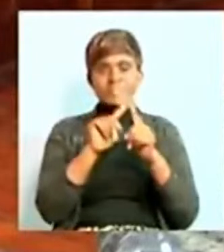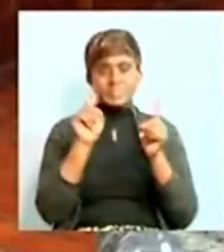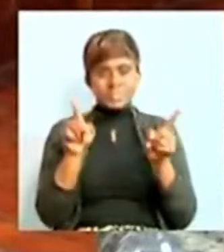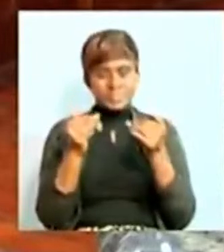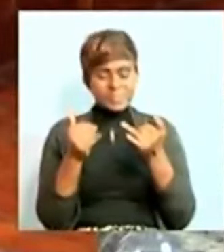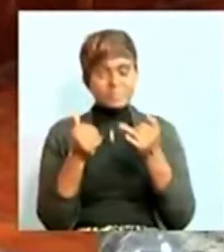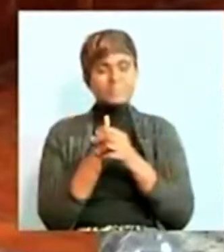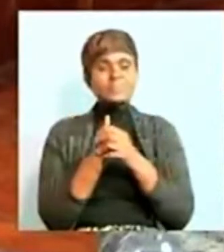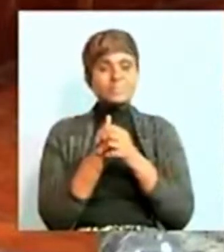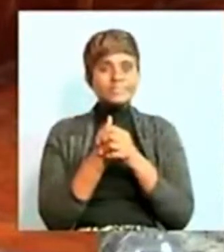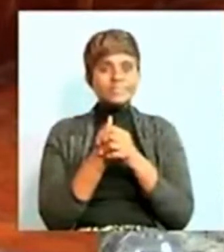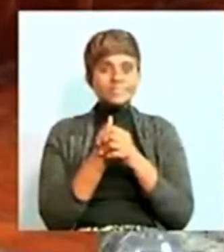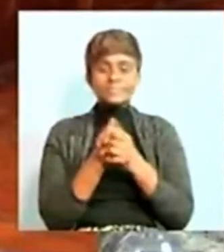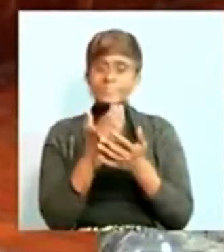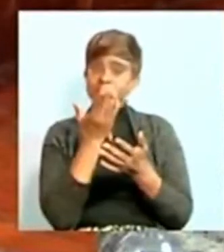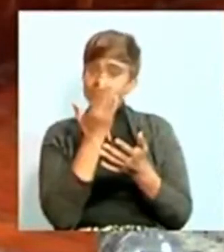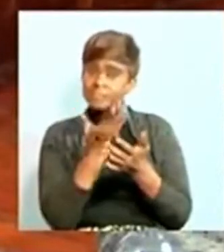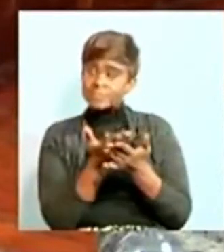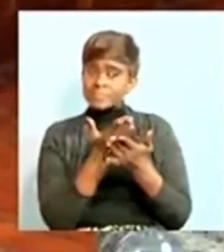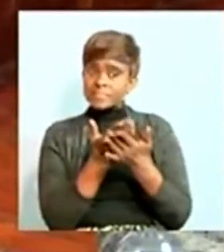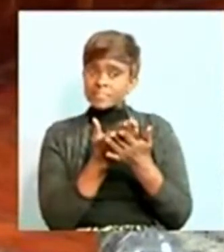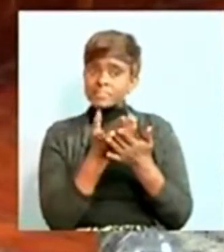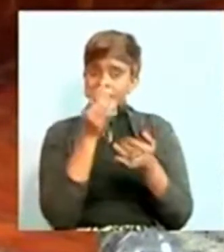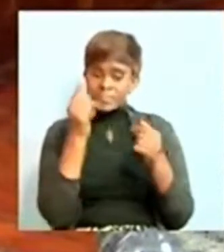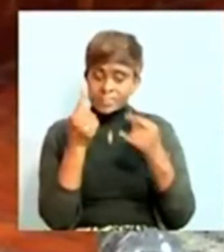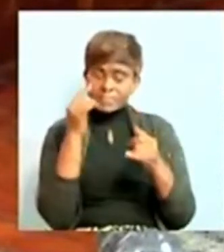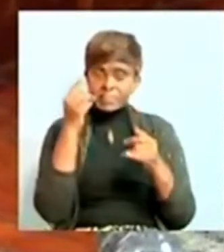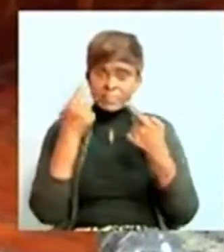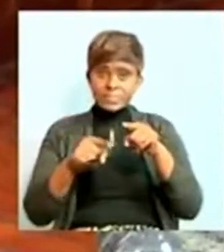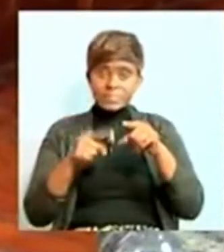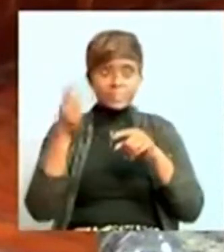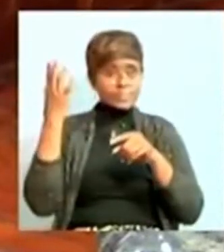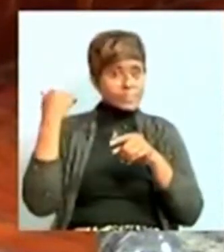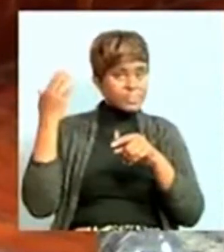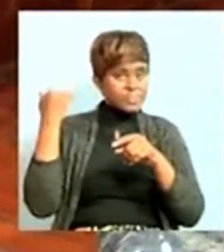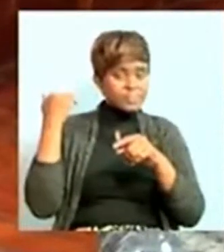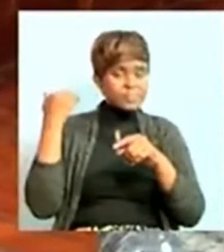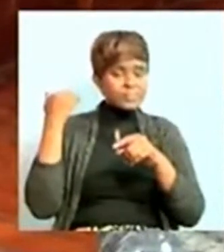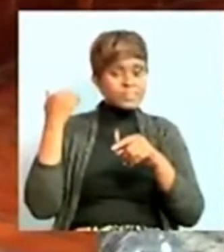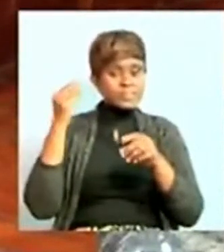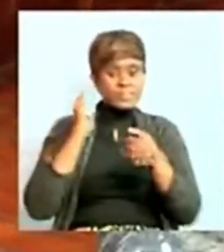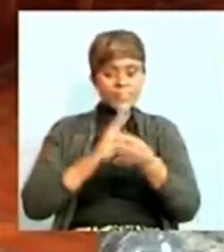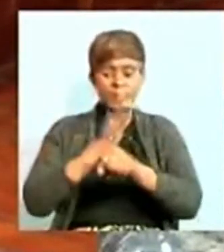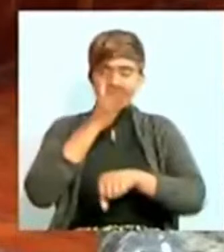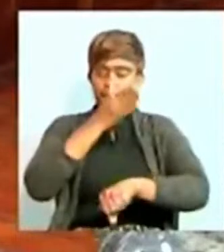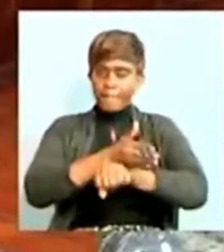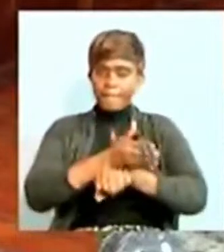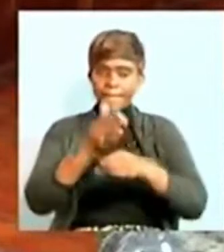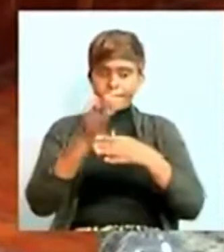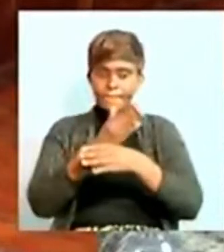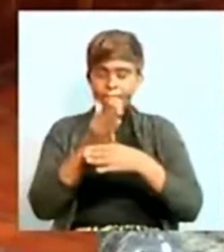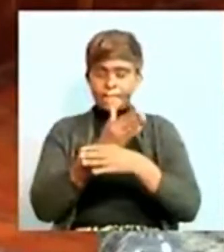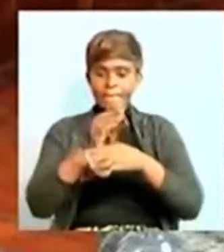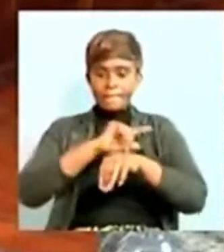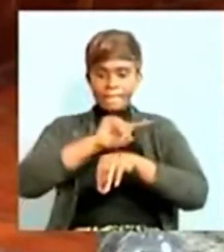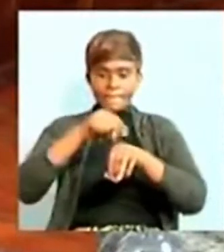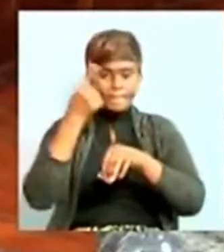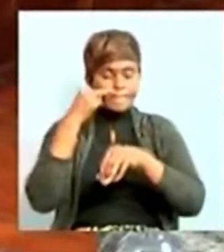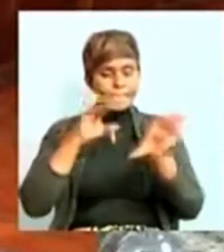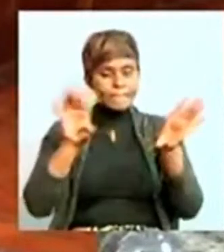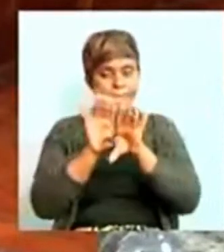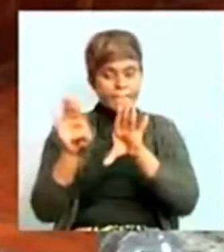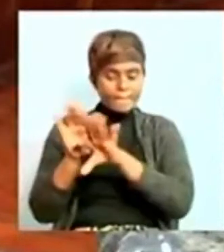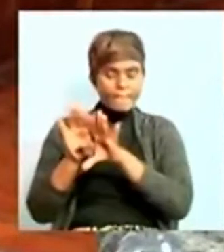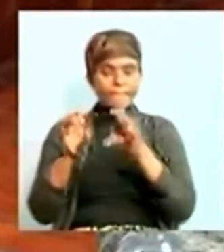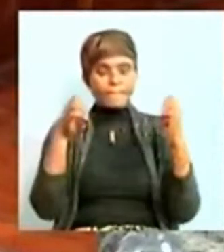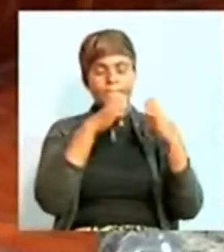However, this was done sometime in the after the business hour for the closing for